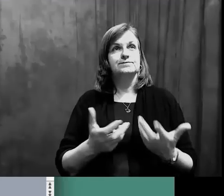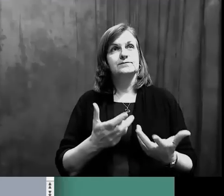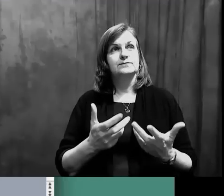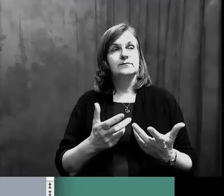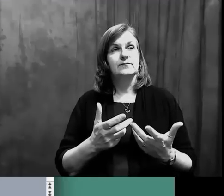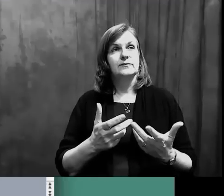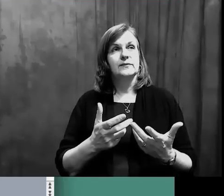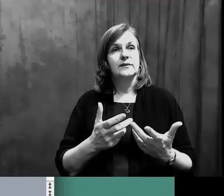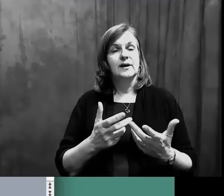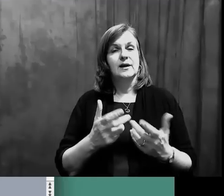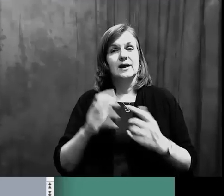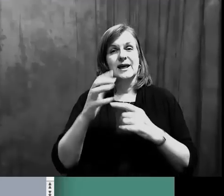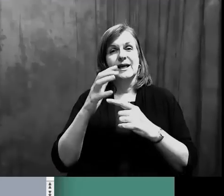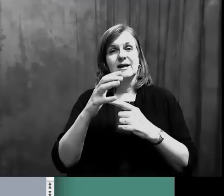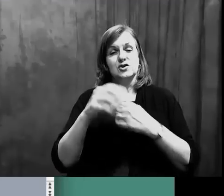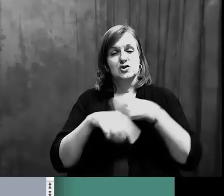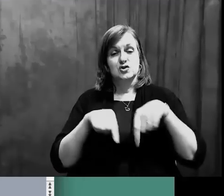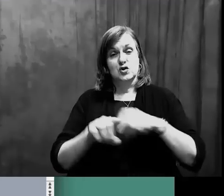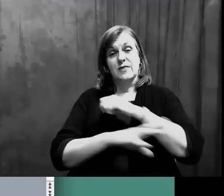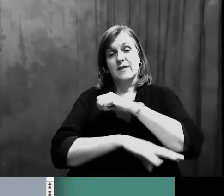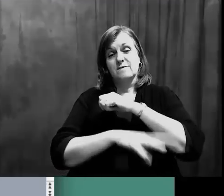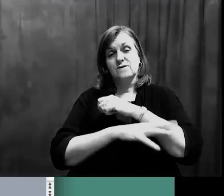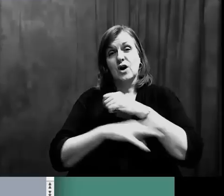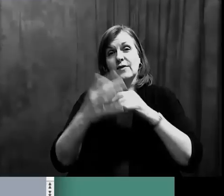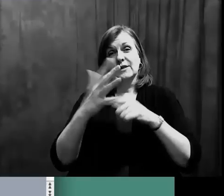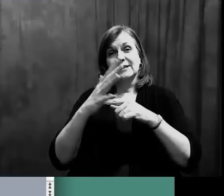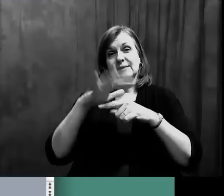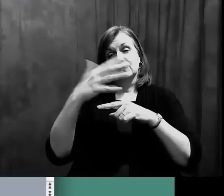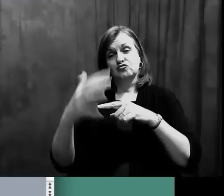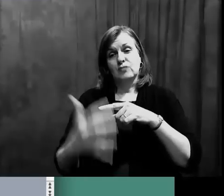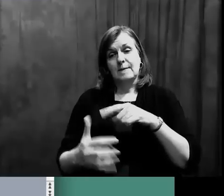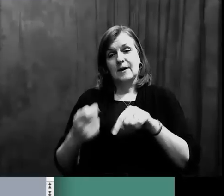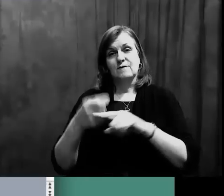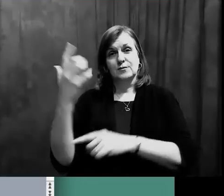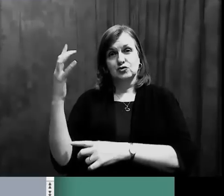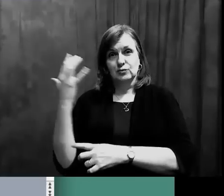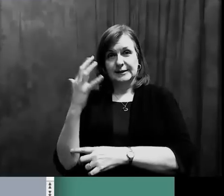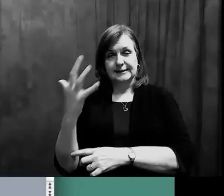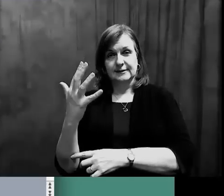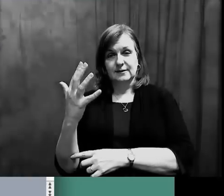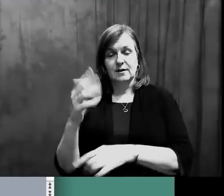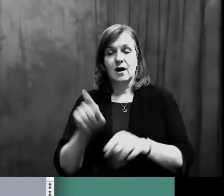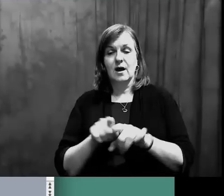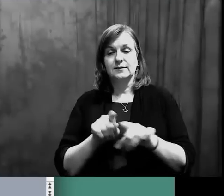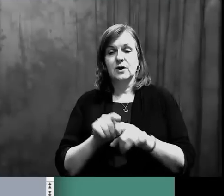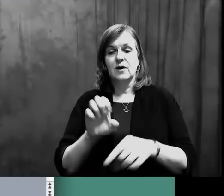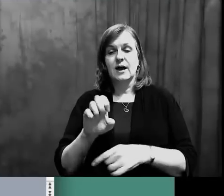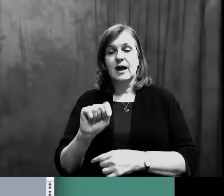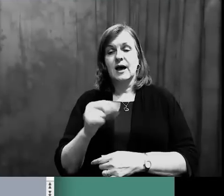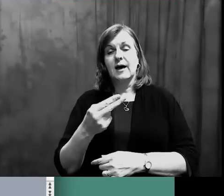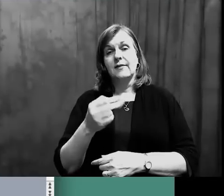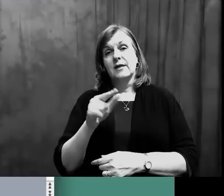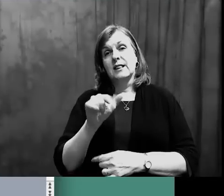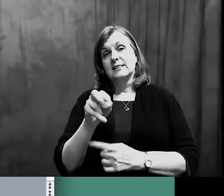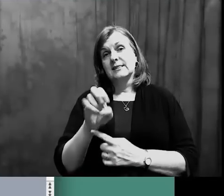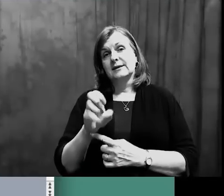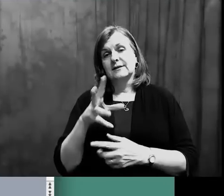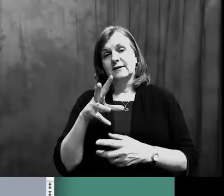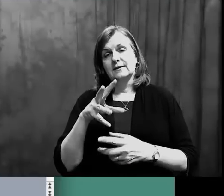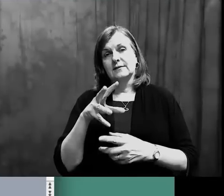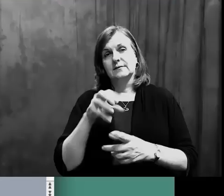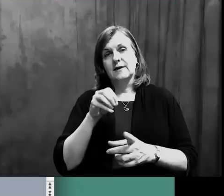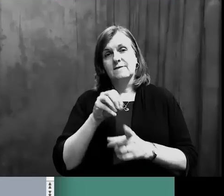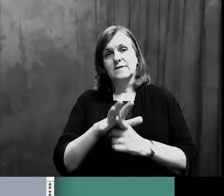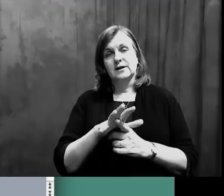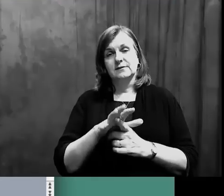also associated with the dropping of leaves in the fall in deciduous